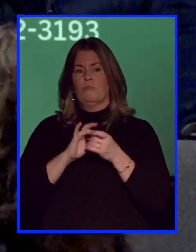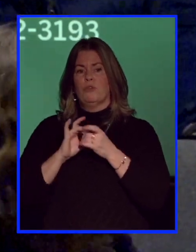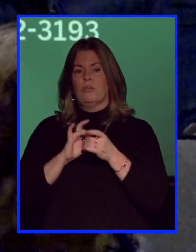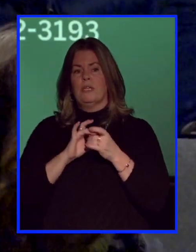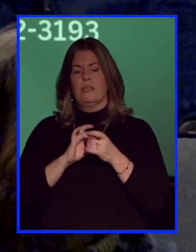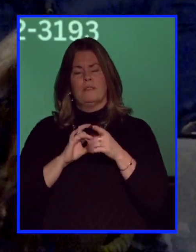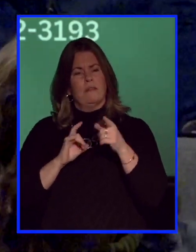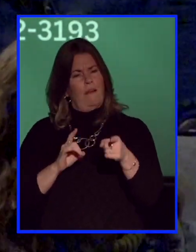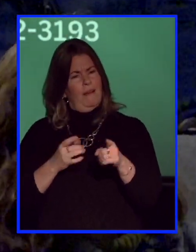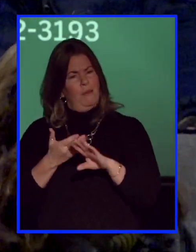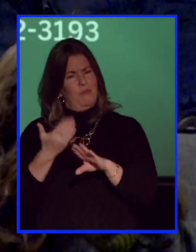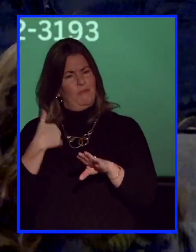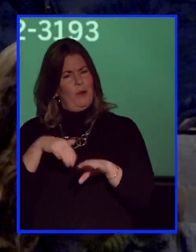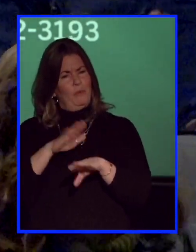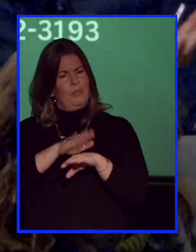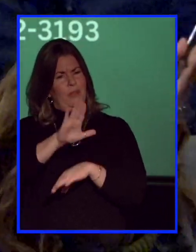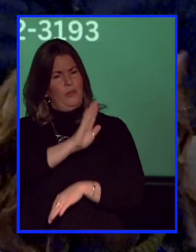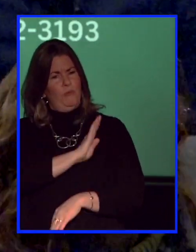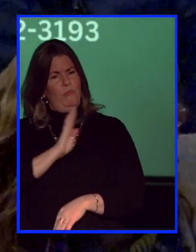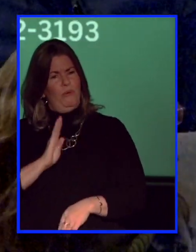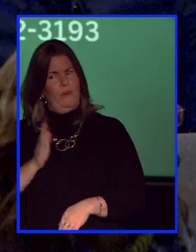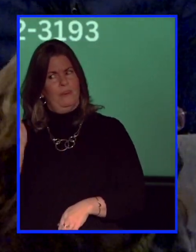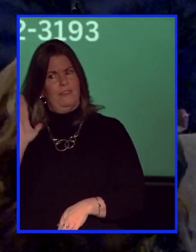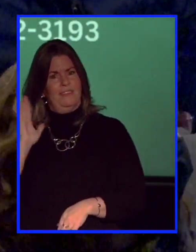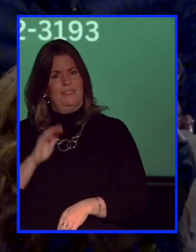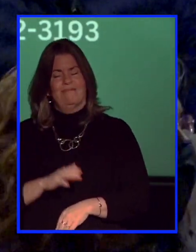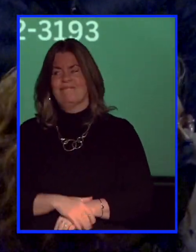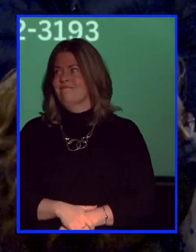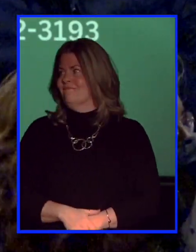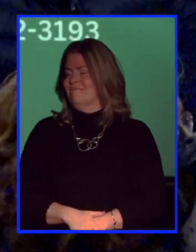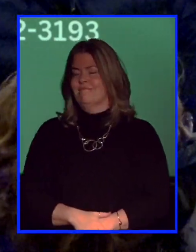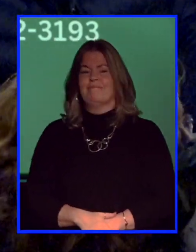to be on your board. Yes, in the good old days. Sharing that, thank you.